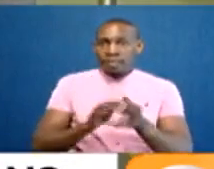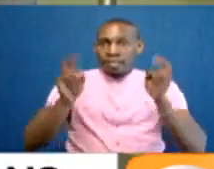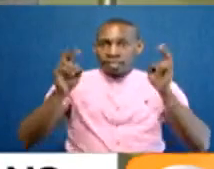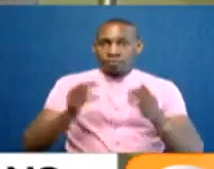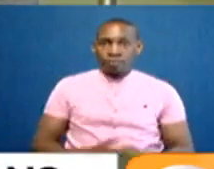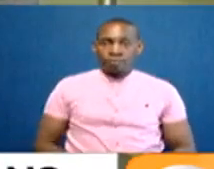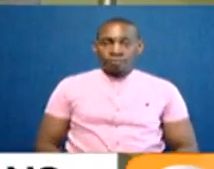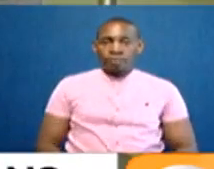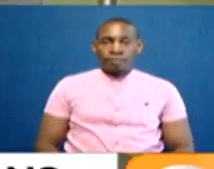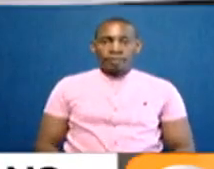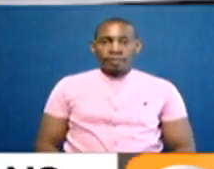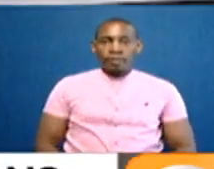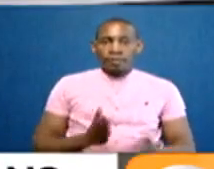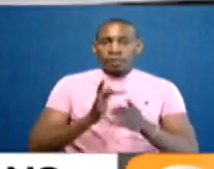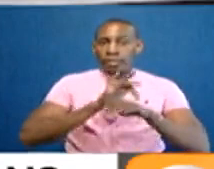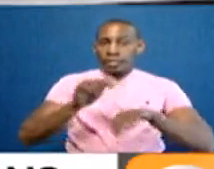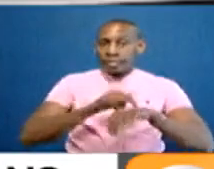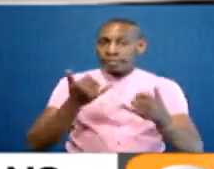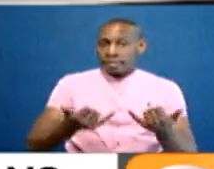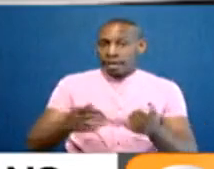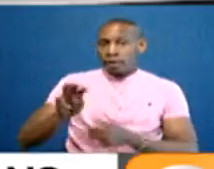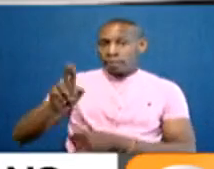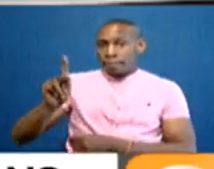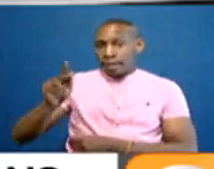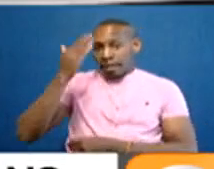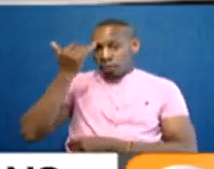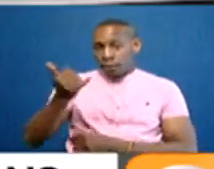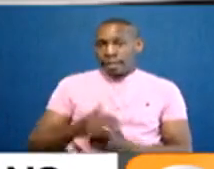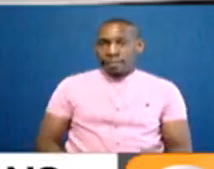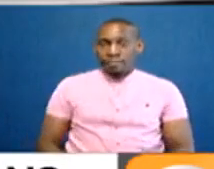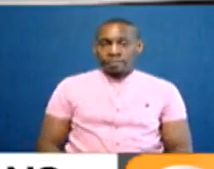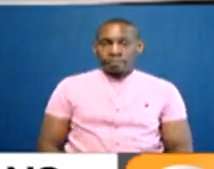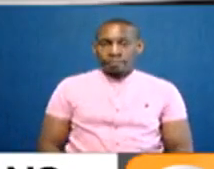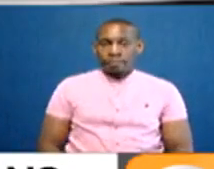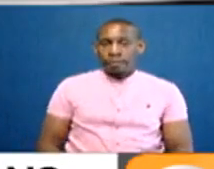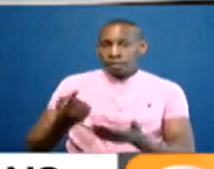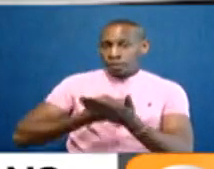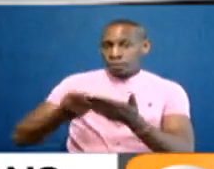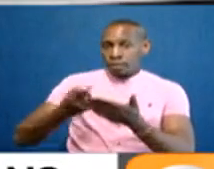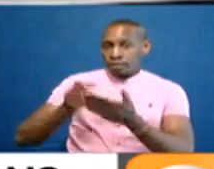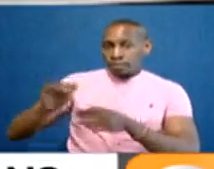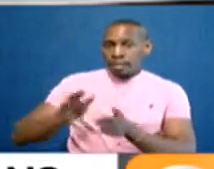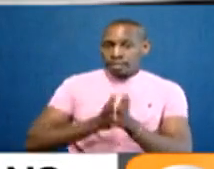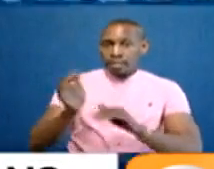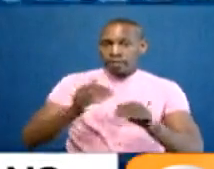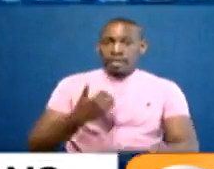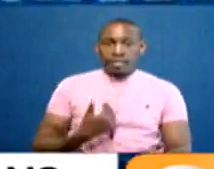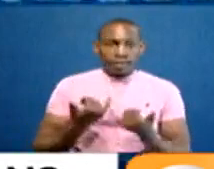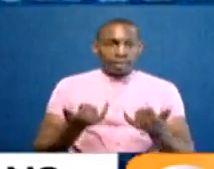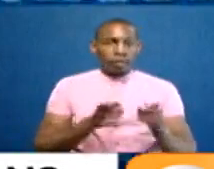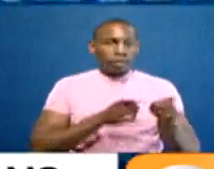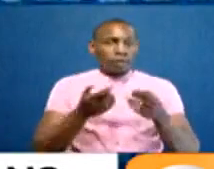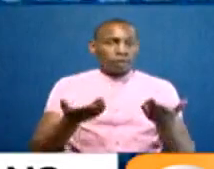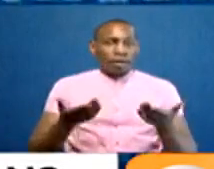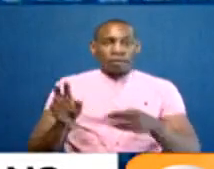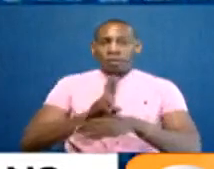issue at hand. Now, these are sensitive times, Mark, because we're just a couple of weeks to the general election. So how to control